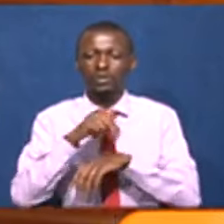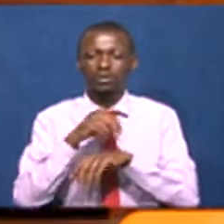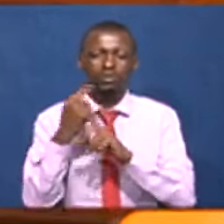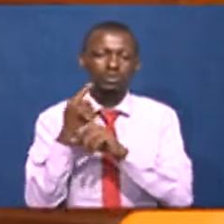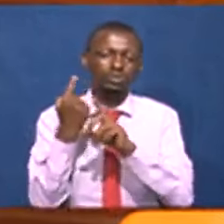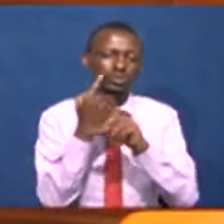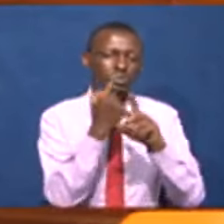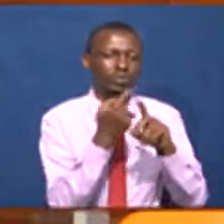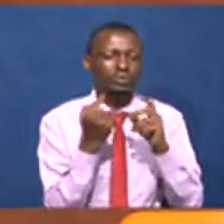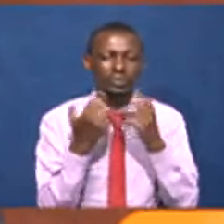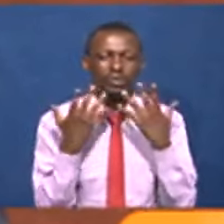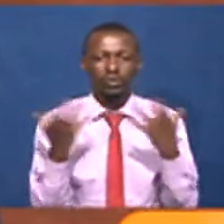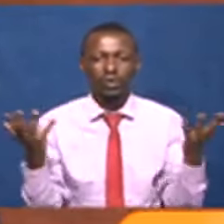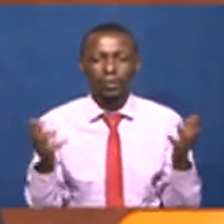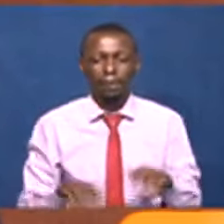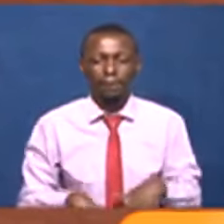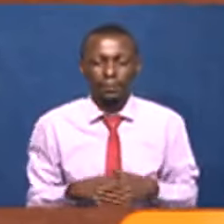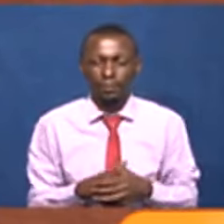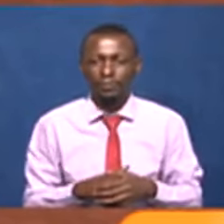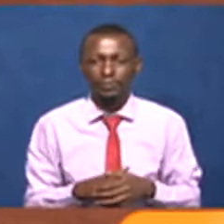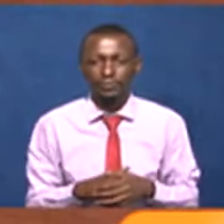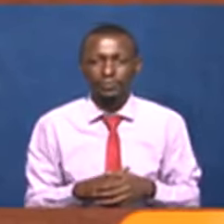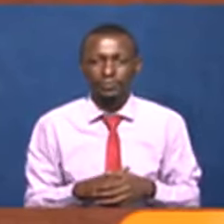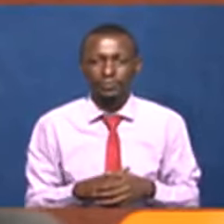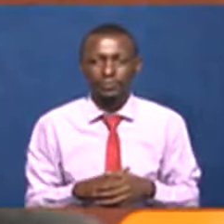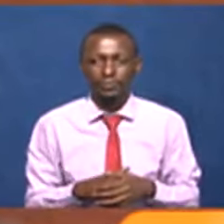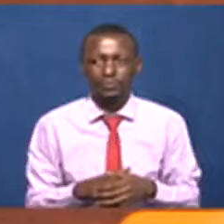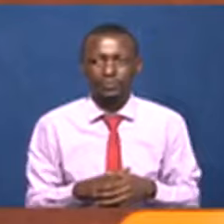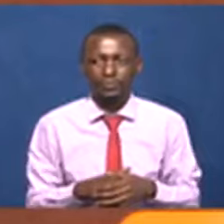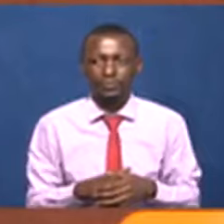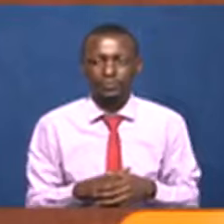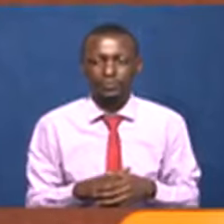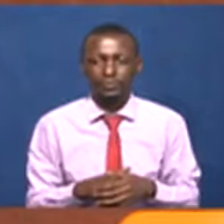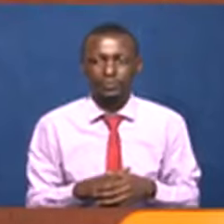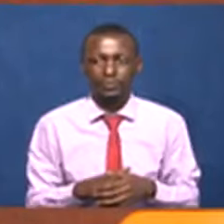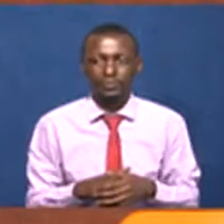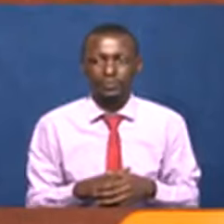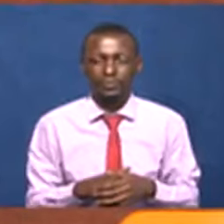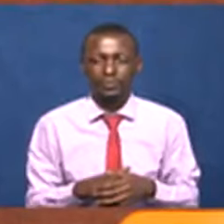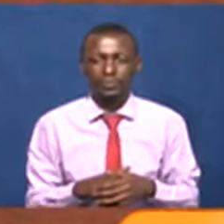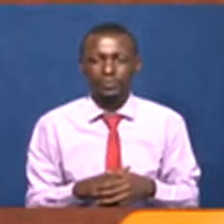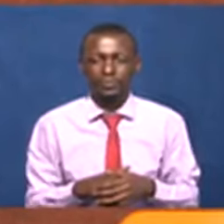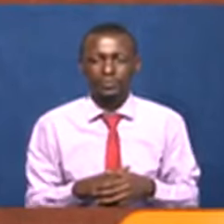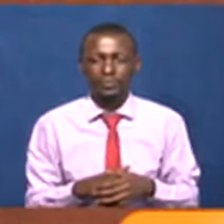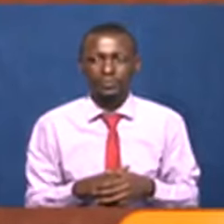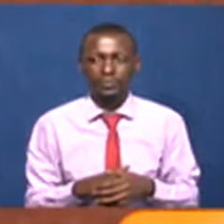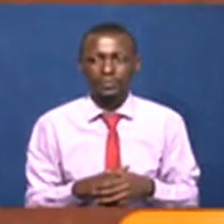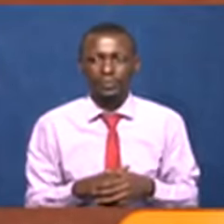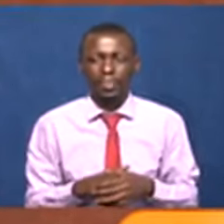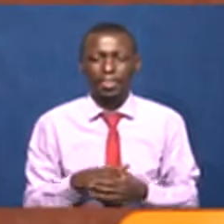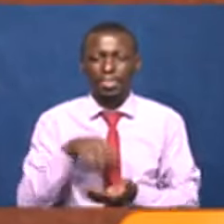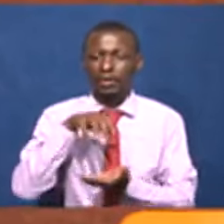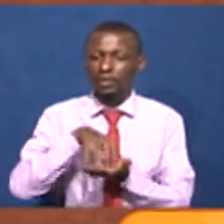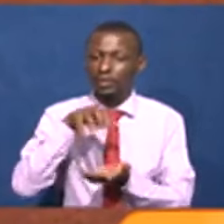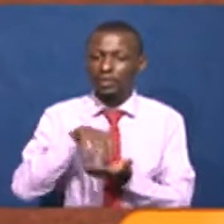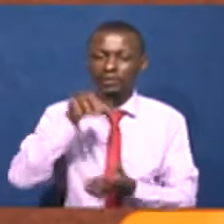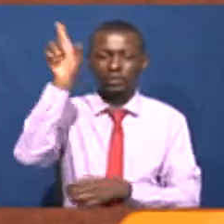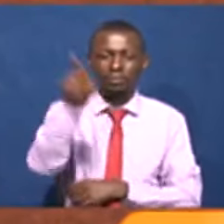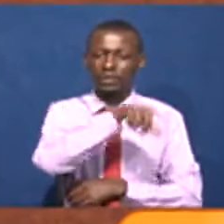Afghanistan, you know. The charges, they are facing a very serious, hence a